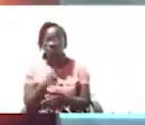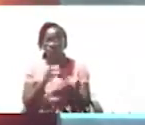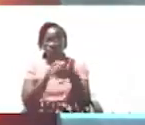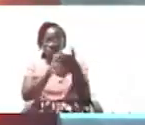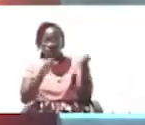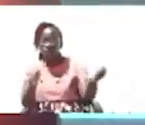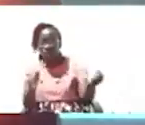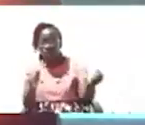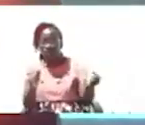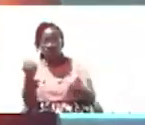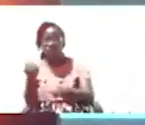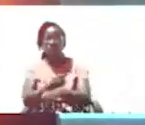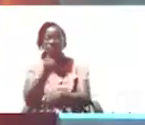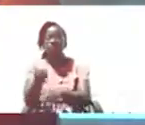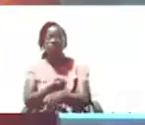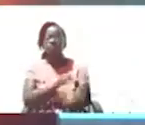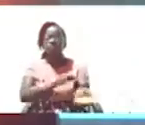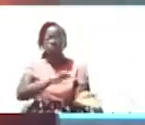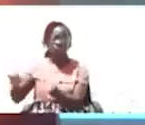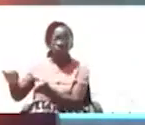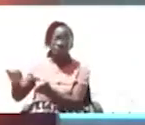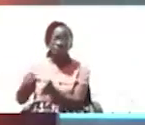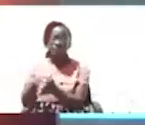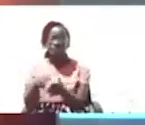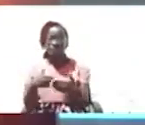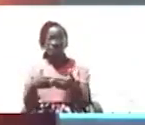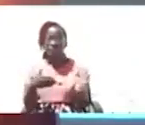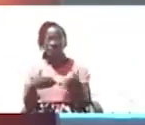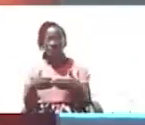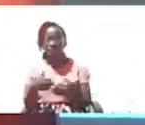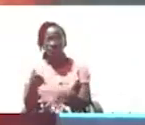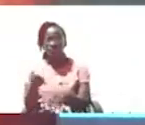roll away the stone. Hey.